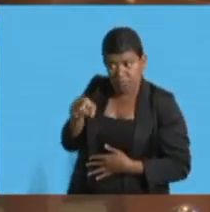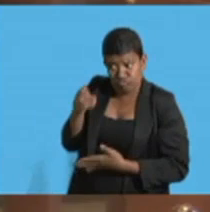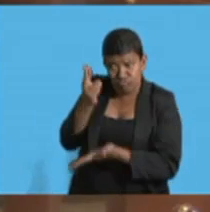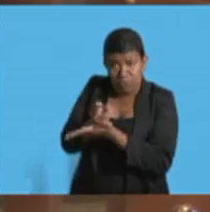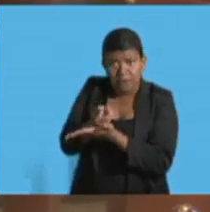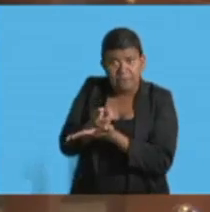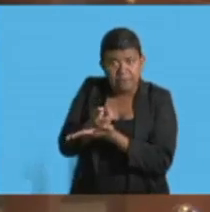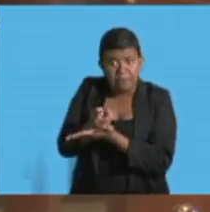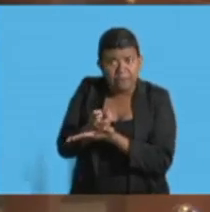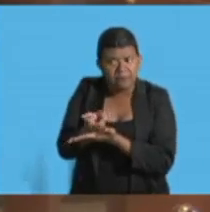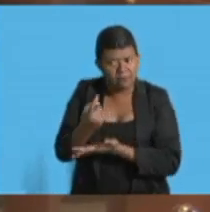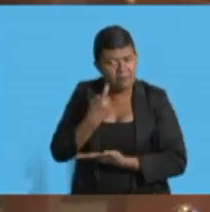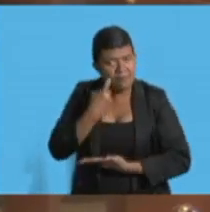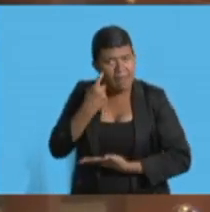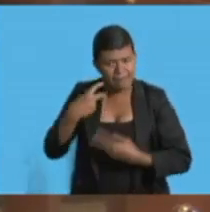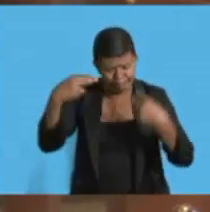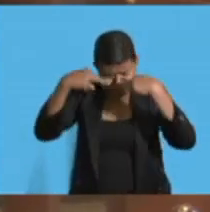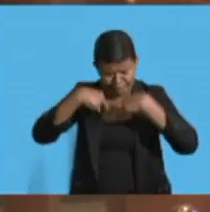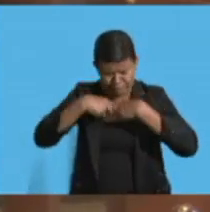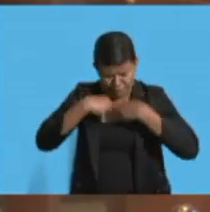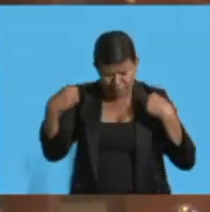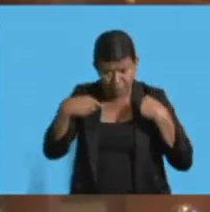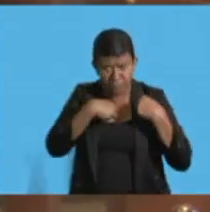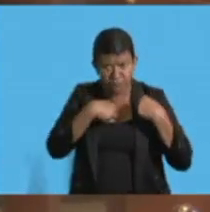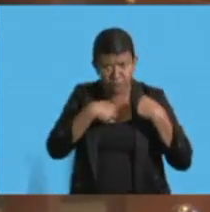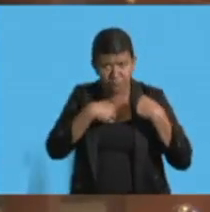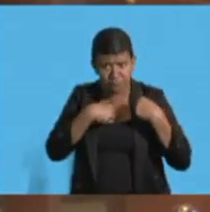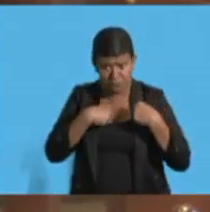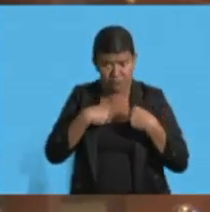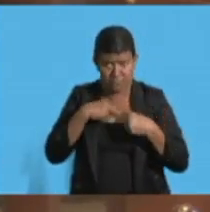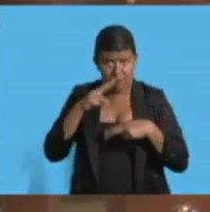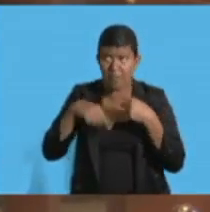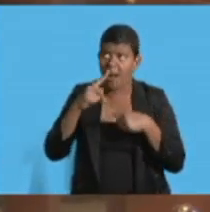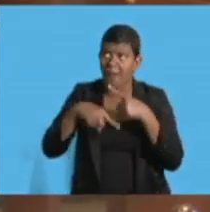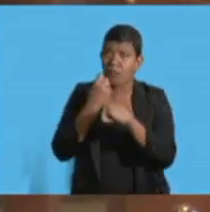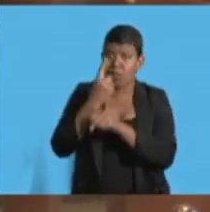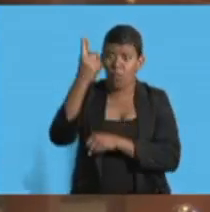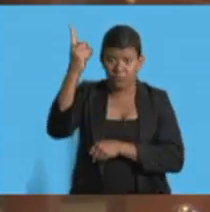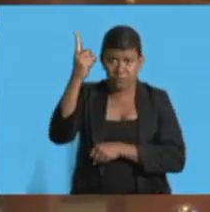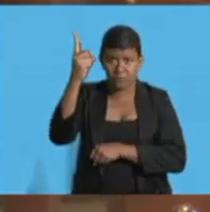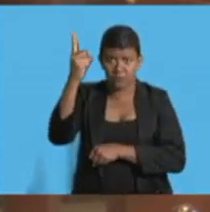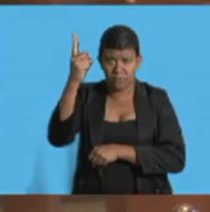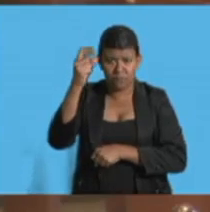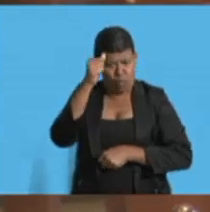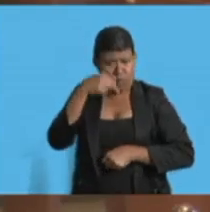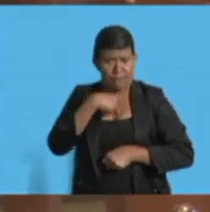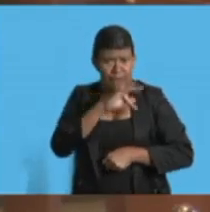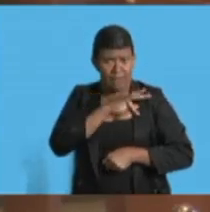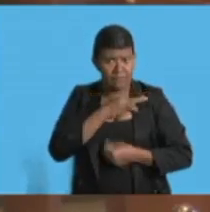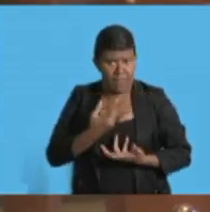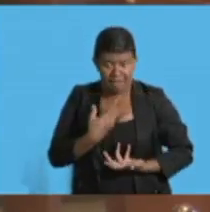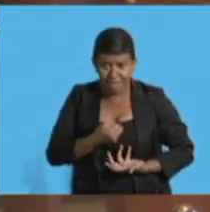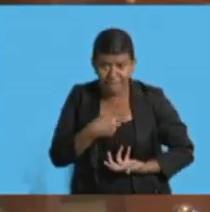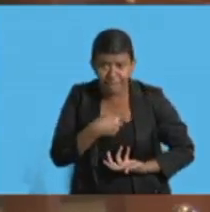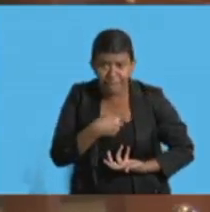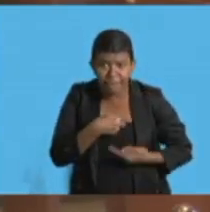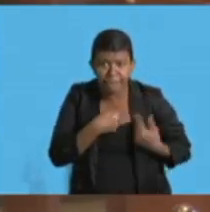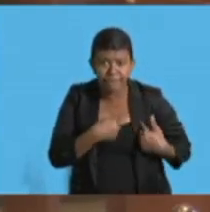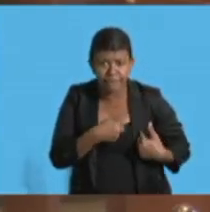hearts? Are we trusting God enough, or do we have that needed faith for God to turn things